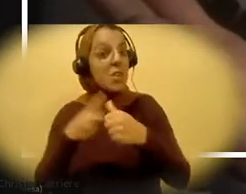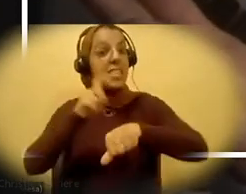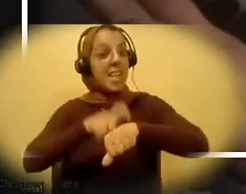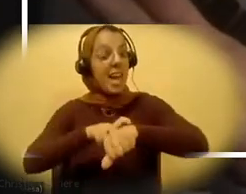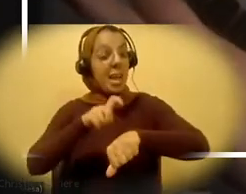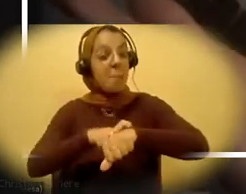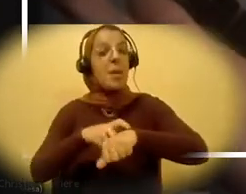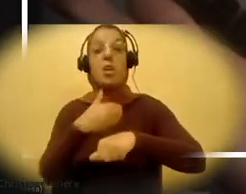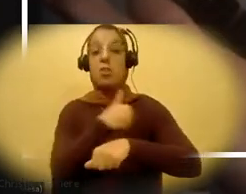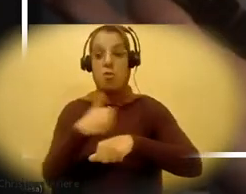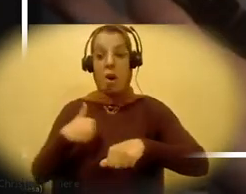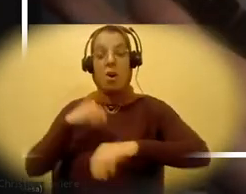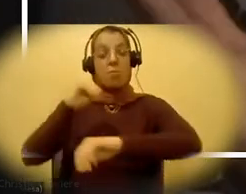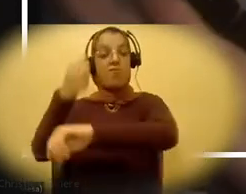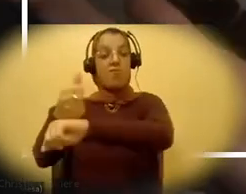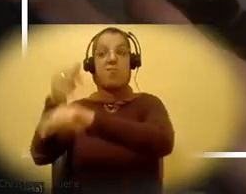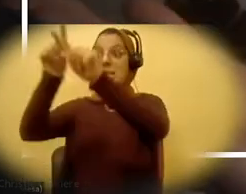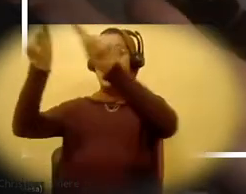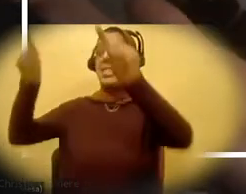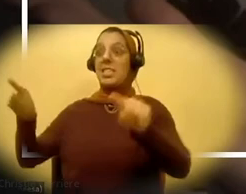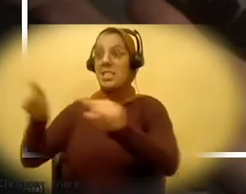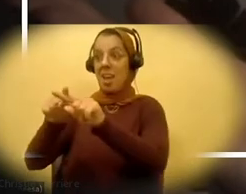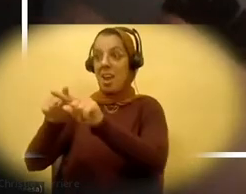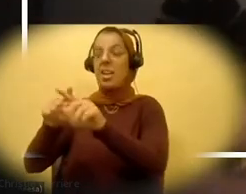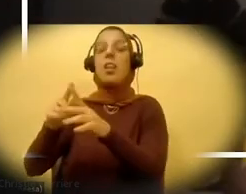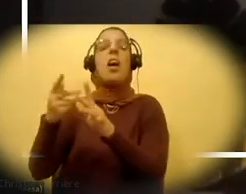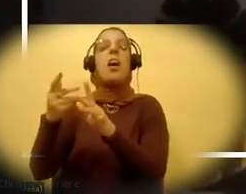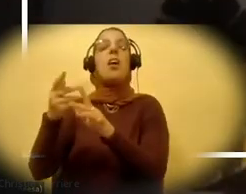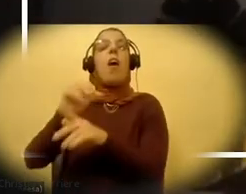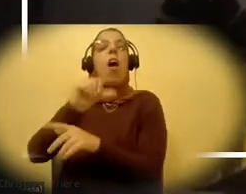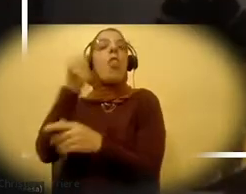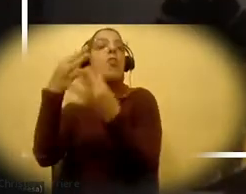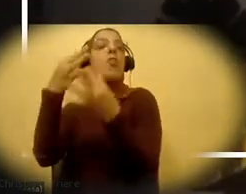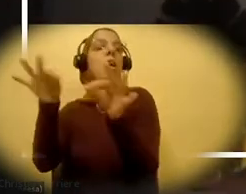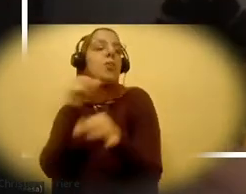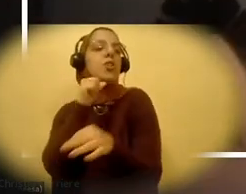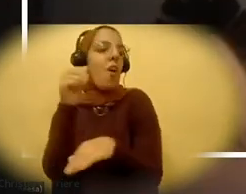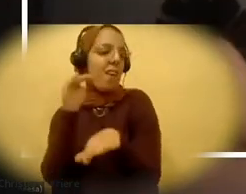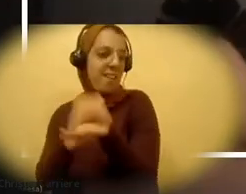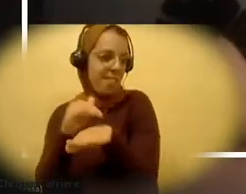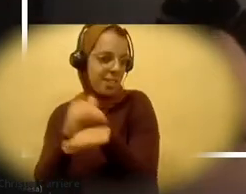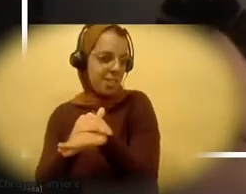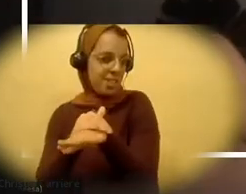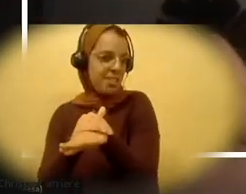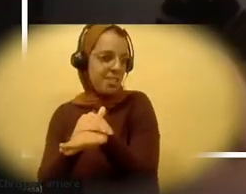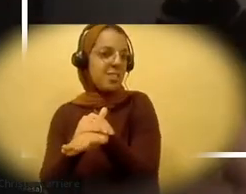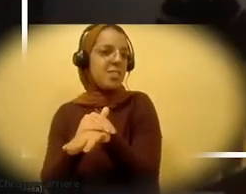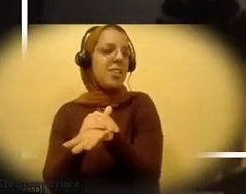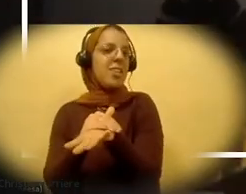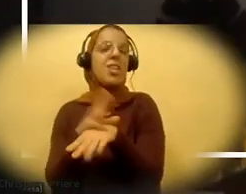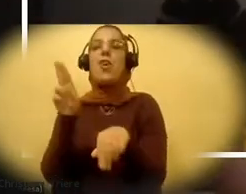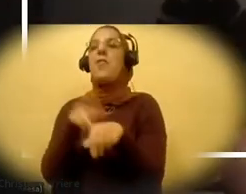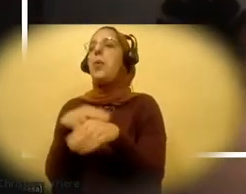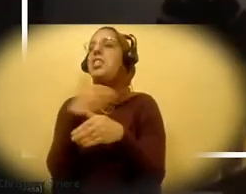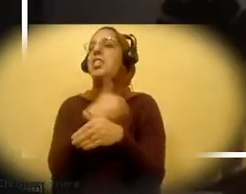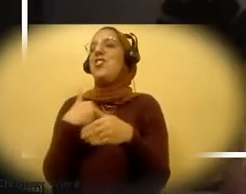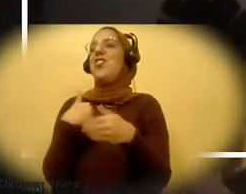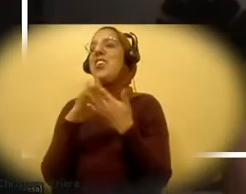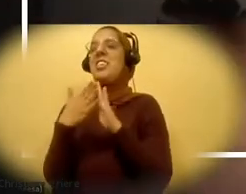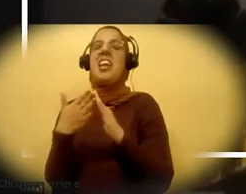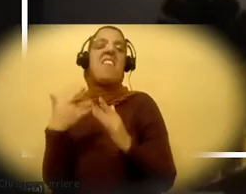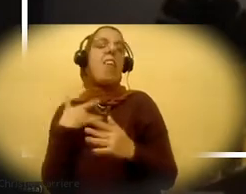a sign in a language other than English. And, of course they're congratulating themselves on that, but it's kind of